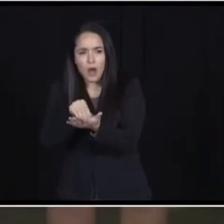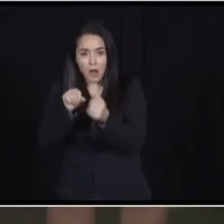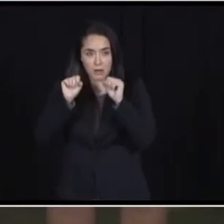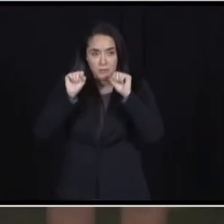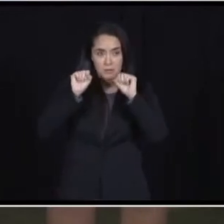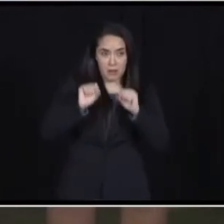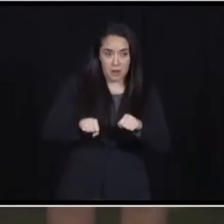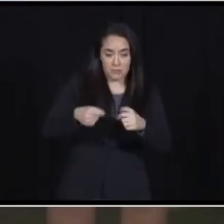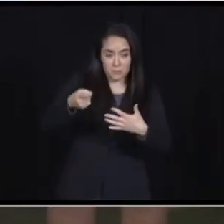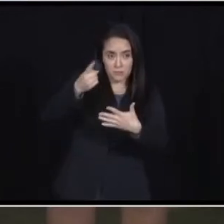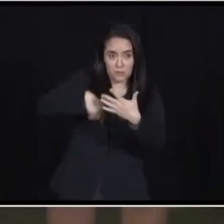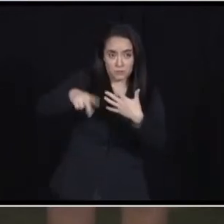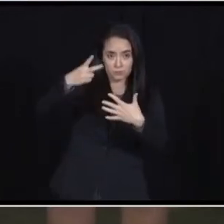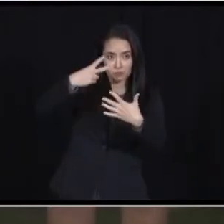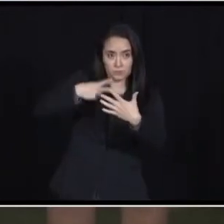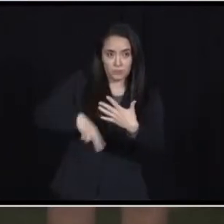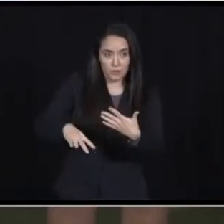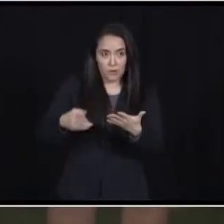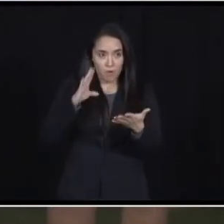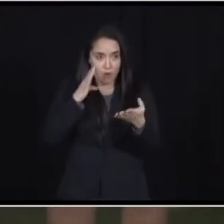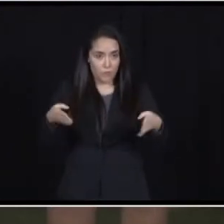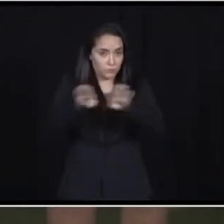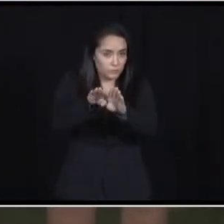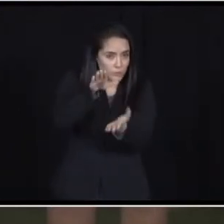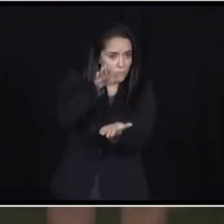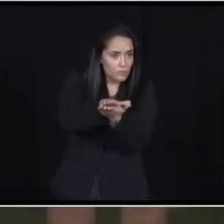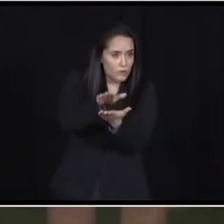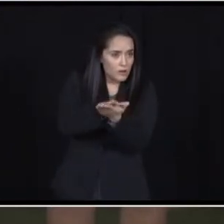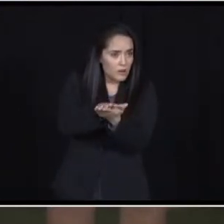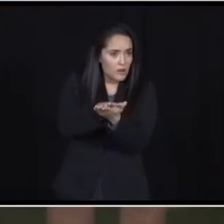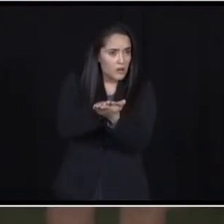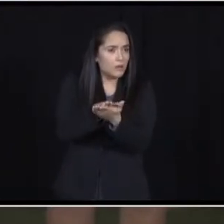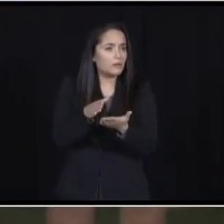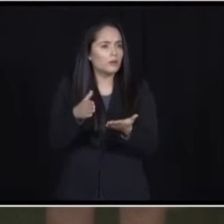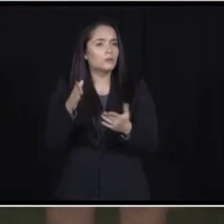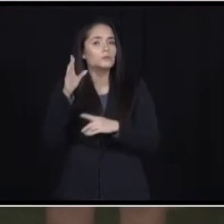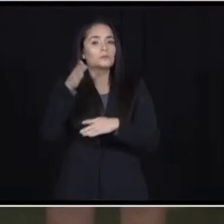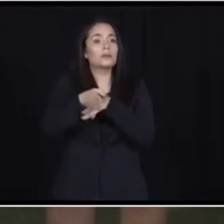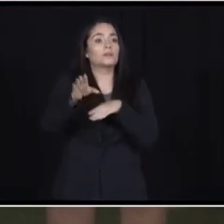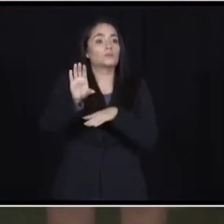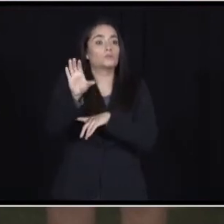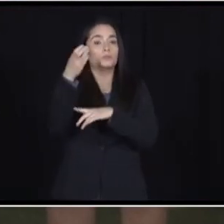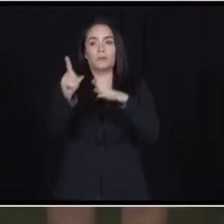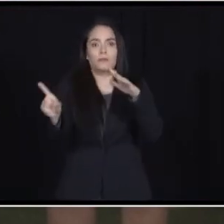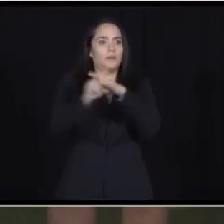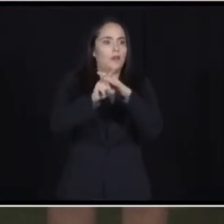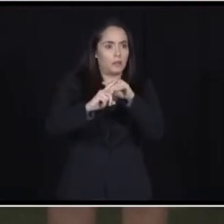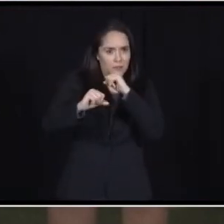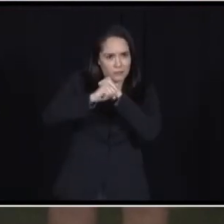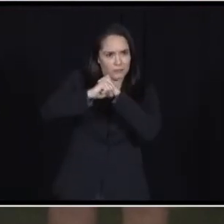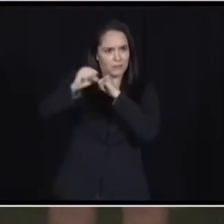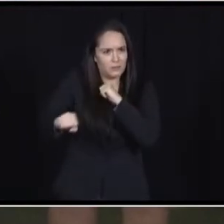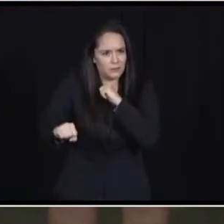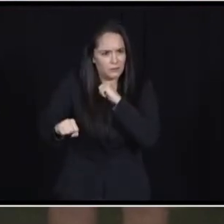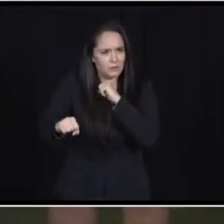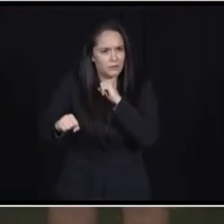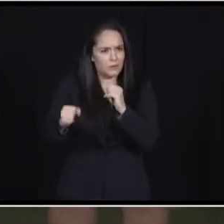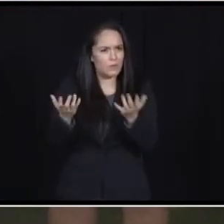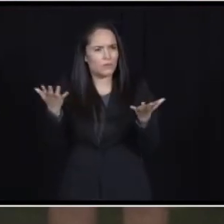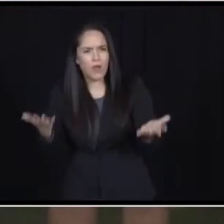amount of time, possibly an extended Christmas break. And parents are hearing this and wondering, how do they prepare? So what can you say